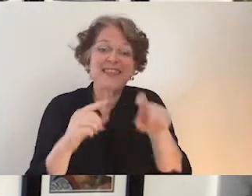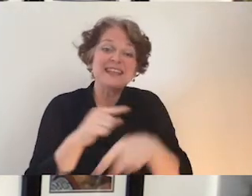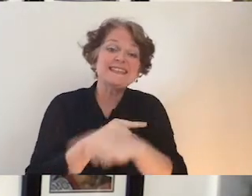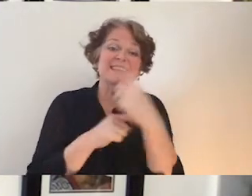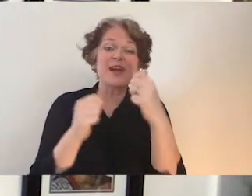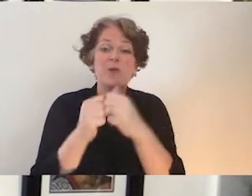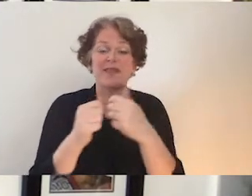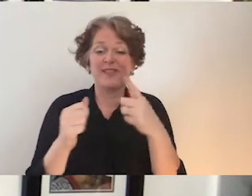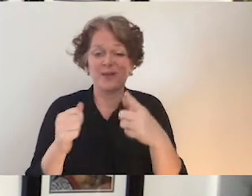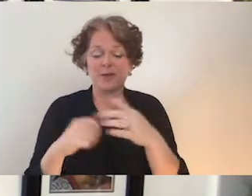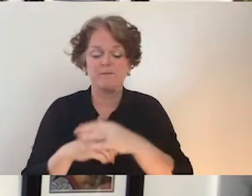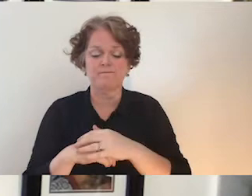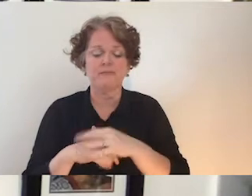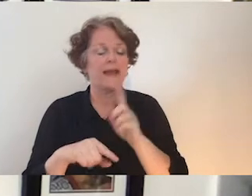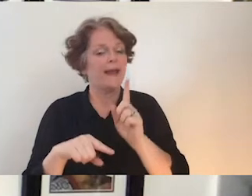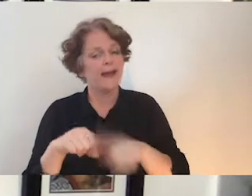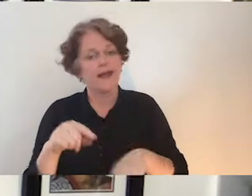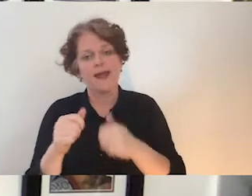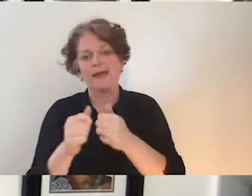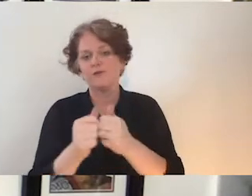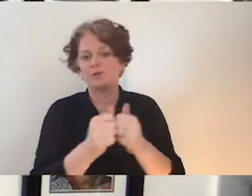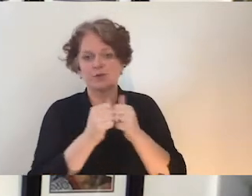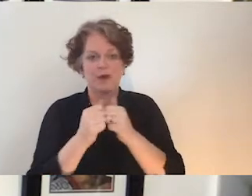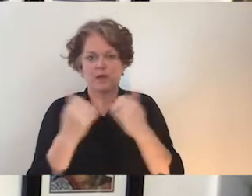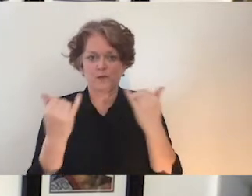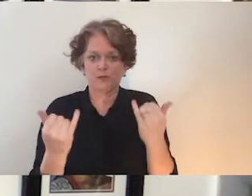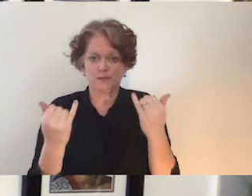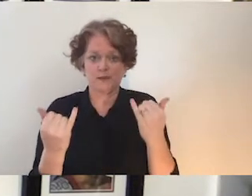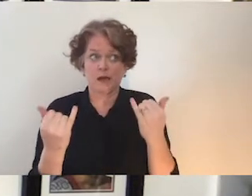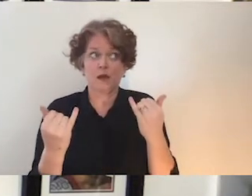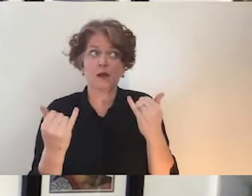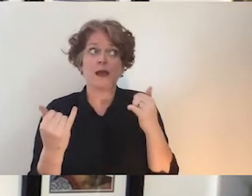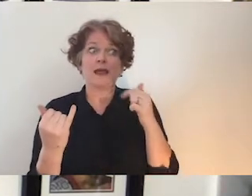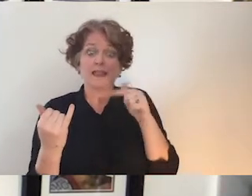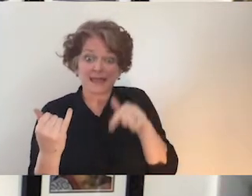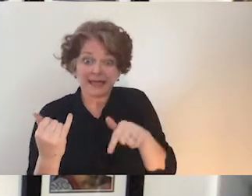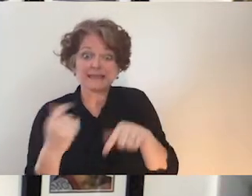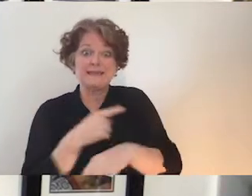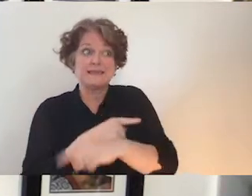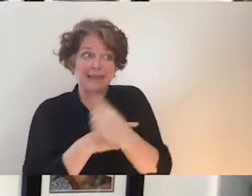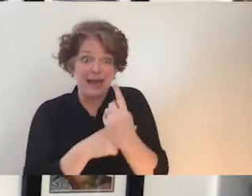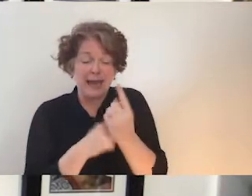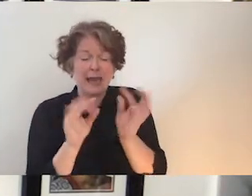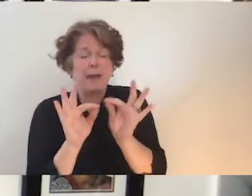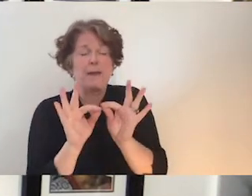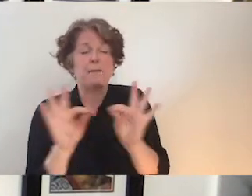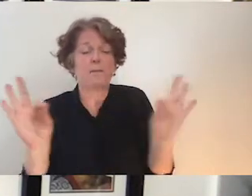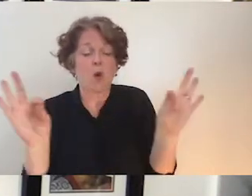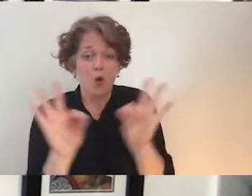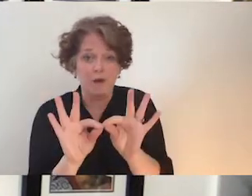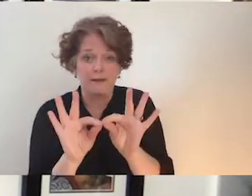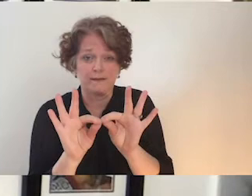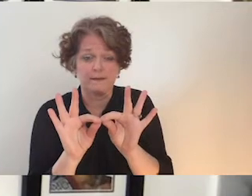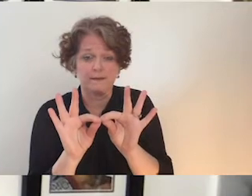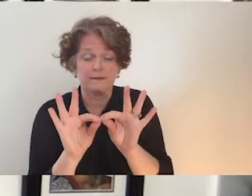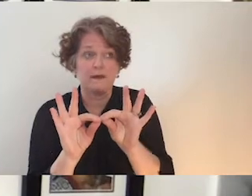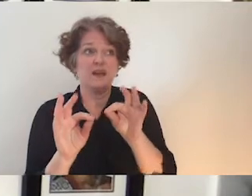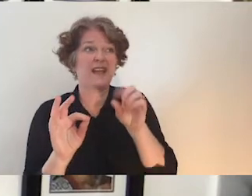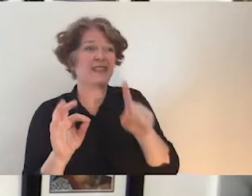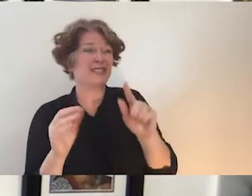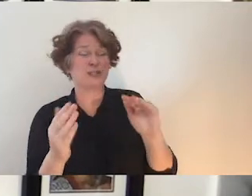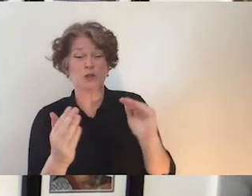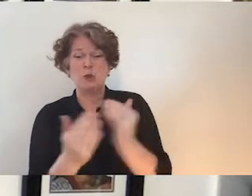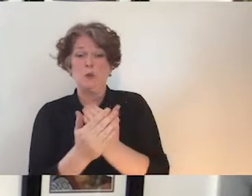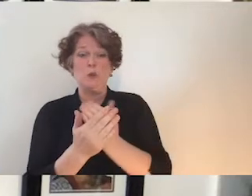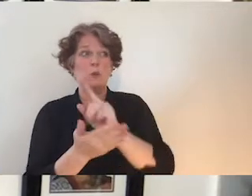day with you. But while we cannot be together, the importance of the moment could not be more clear. We